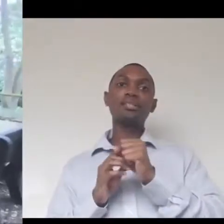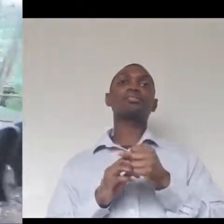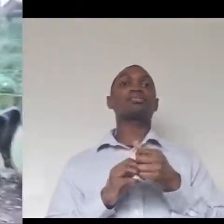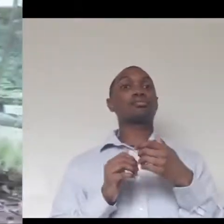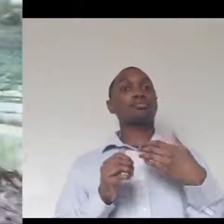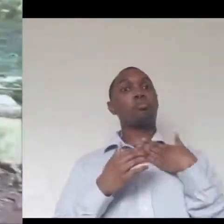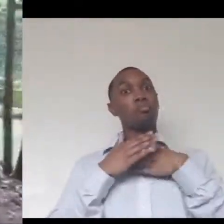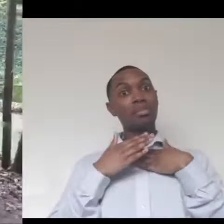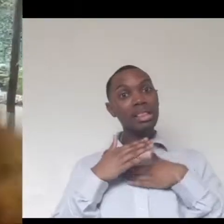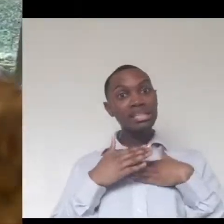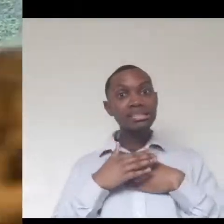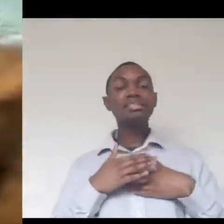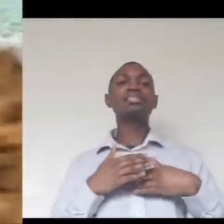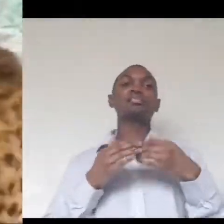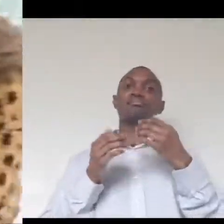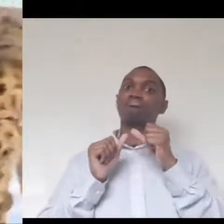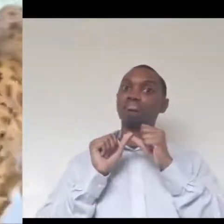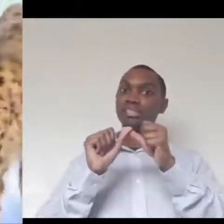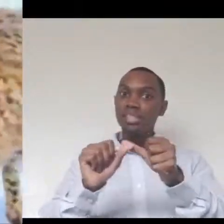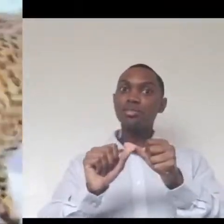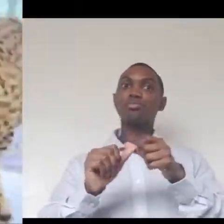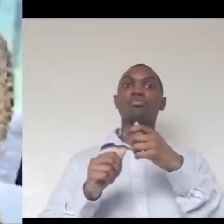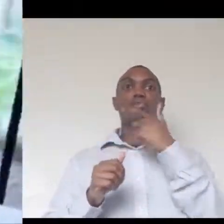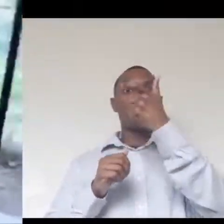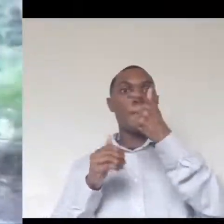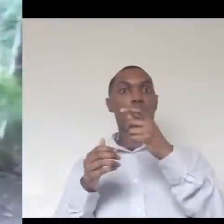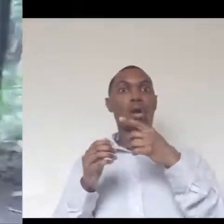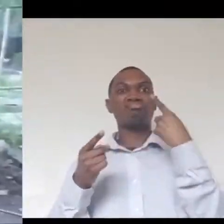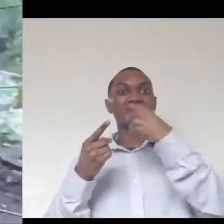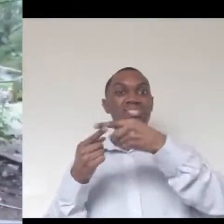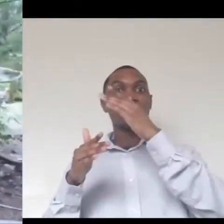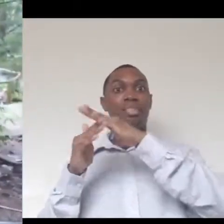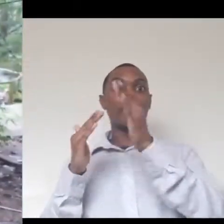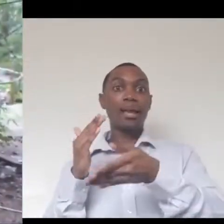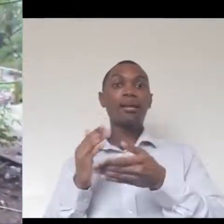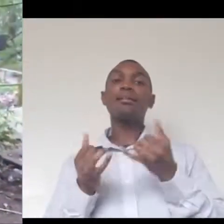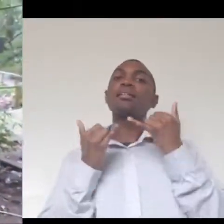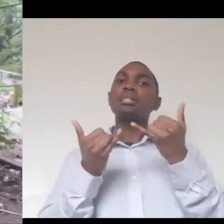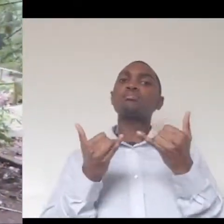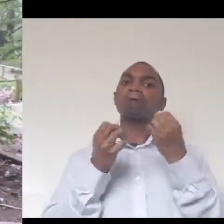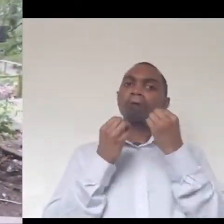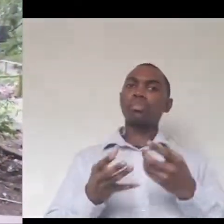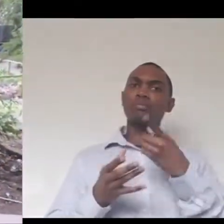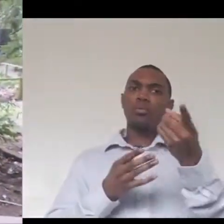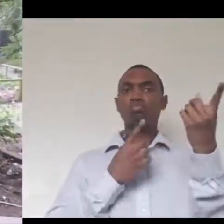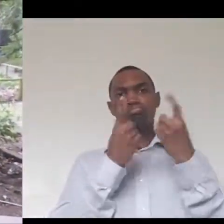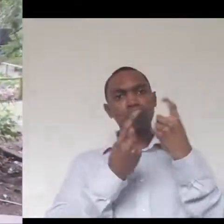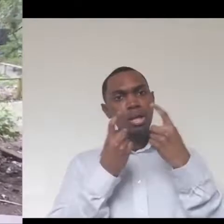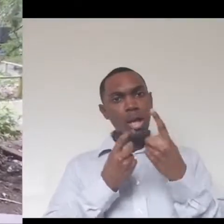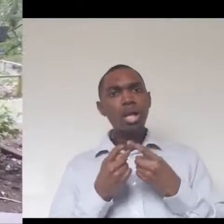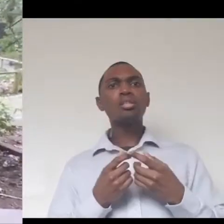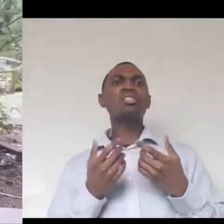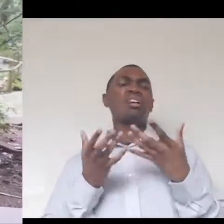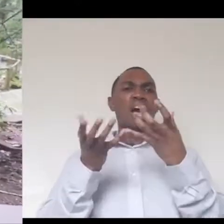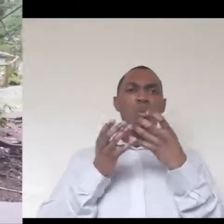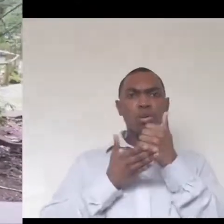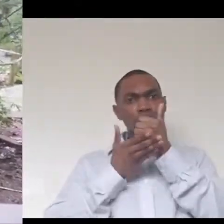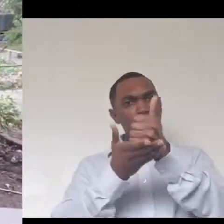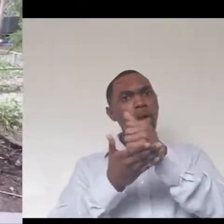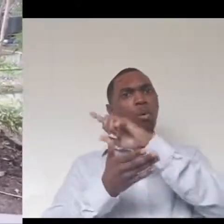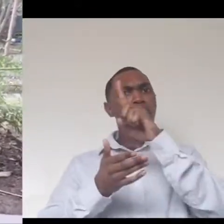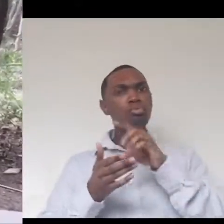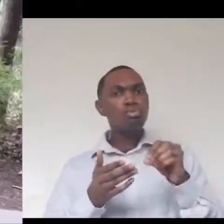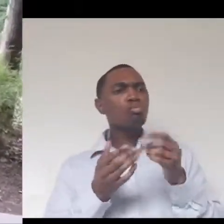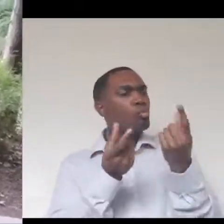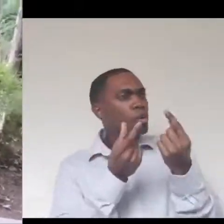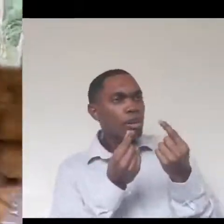stay tuned for that as well. Now, a lot of you have been asking what you can do to help the zoo during this time. We are closed to